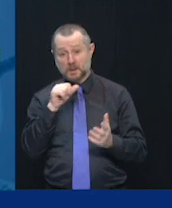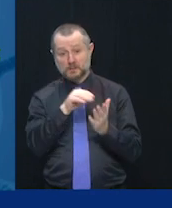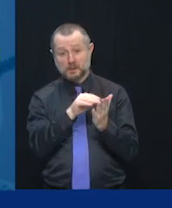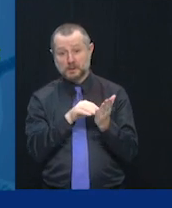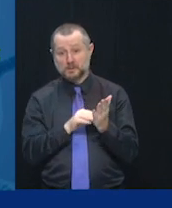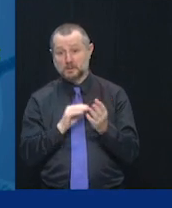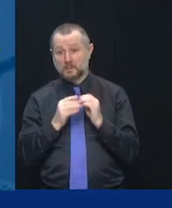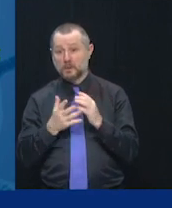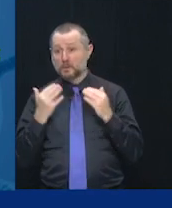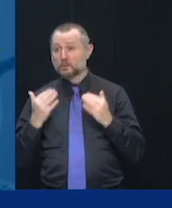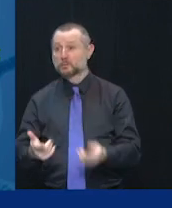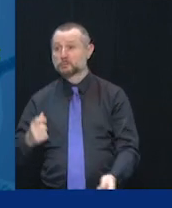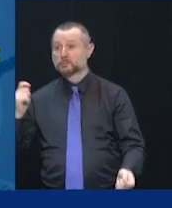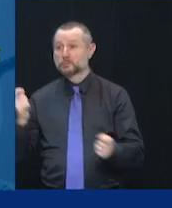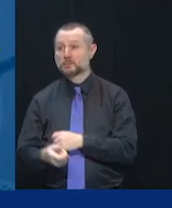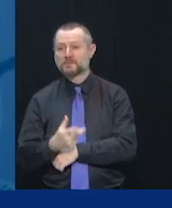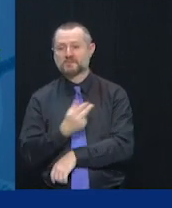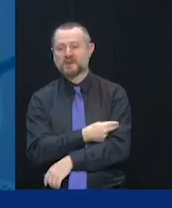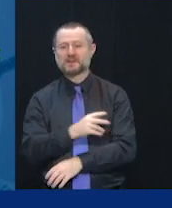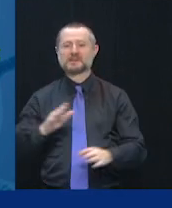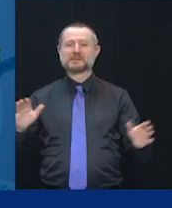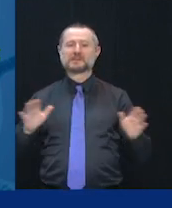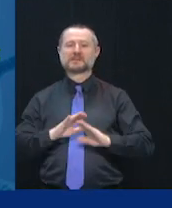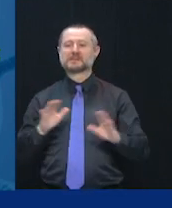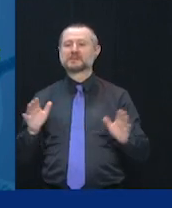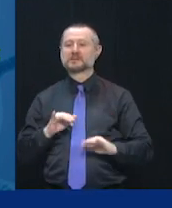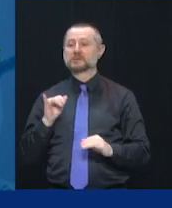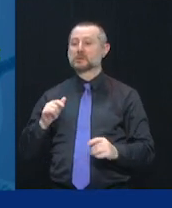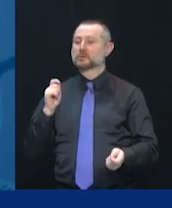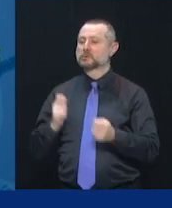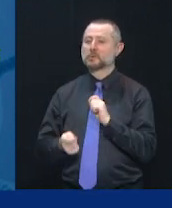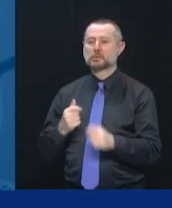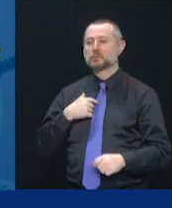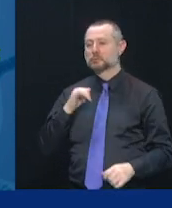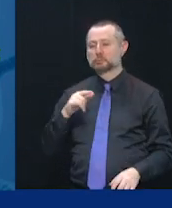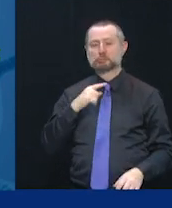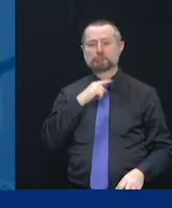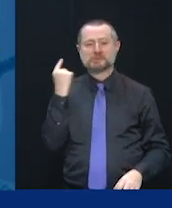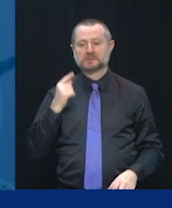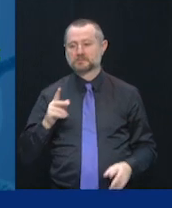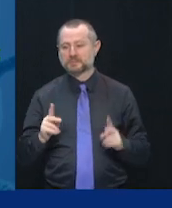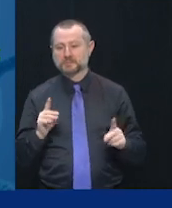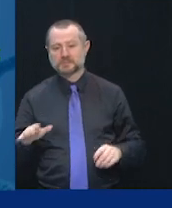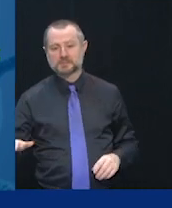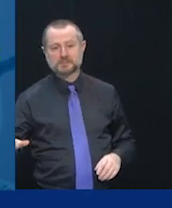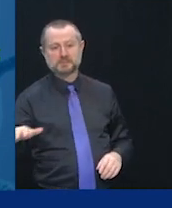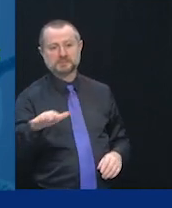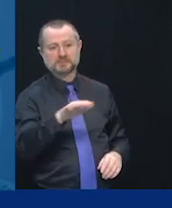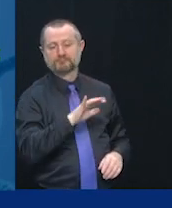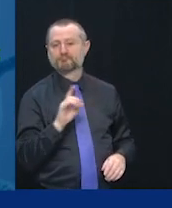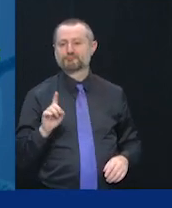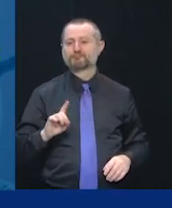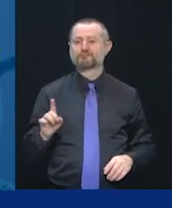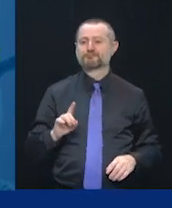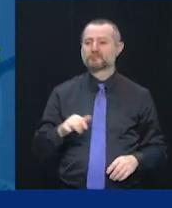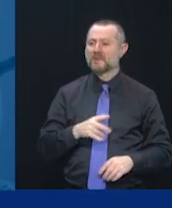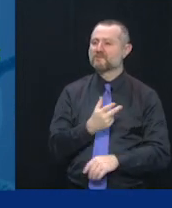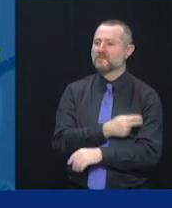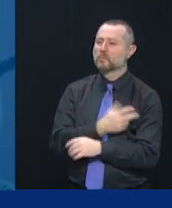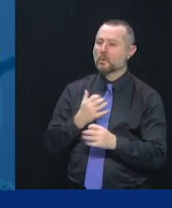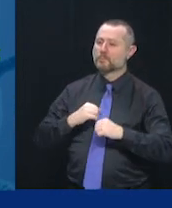vaccine administration, we run a significant risk of placing public health at risk, undermining the historic vaccination efforts to protect the population.